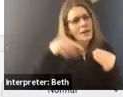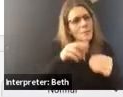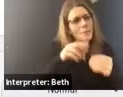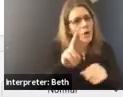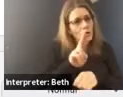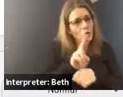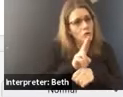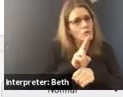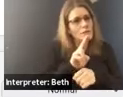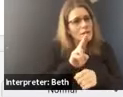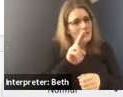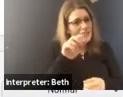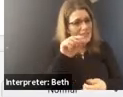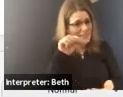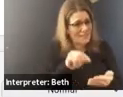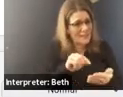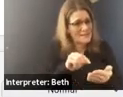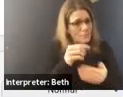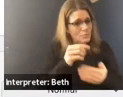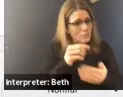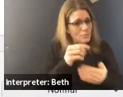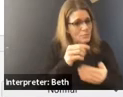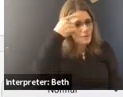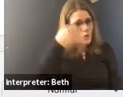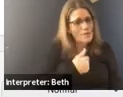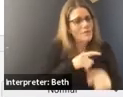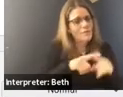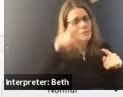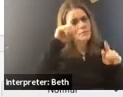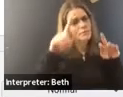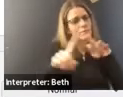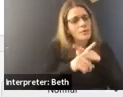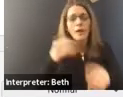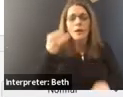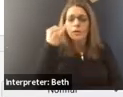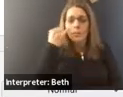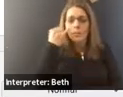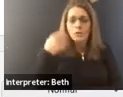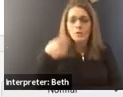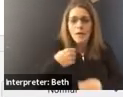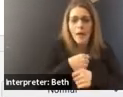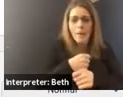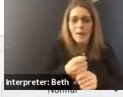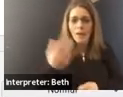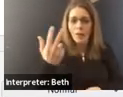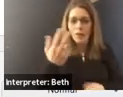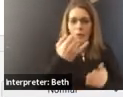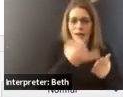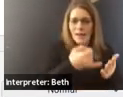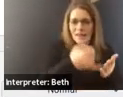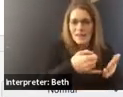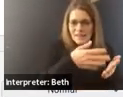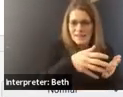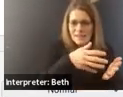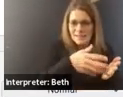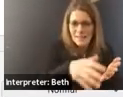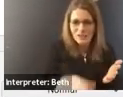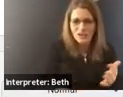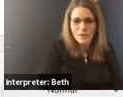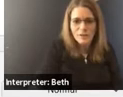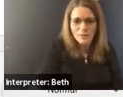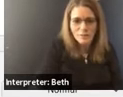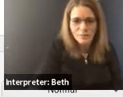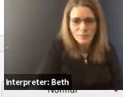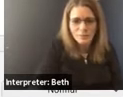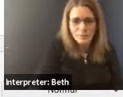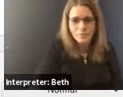mind is if I'm doing like three sketches over, say, for example, a car or say mm-hmm. it's a wagon.